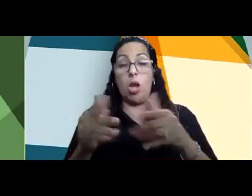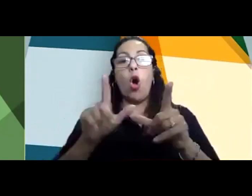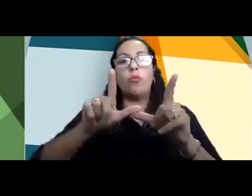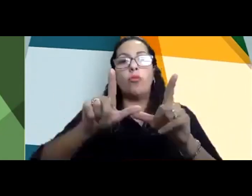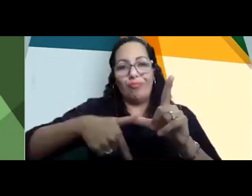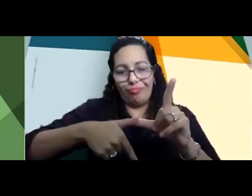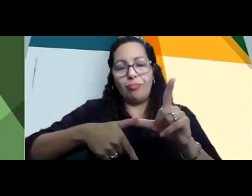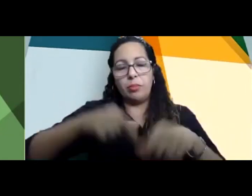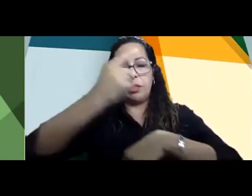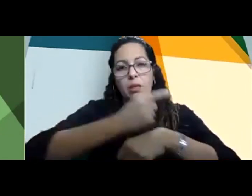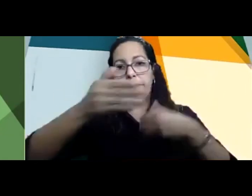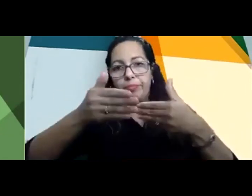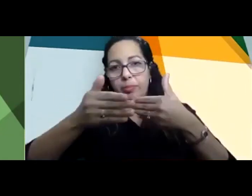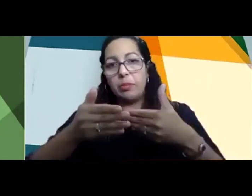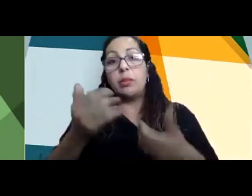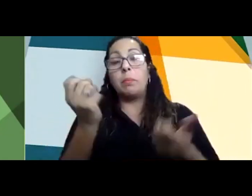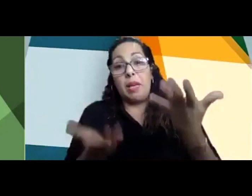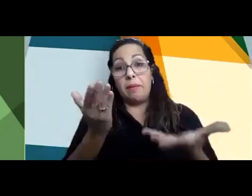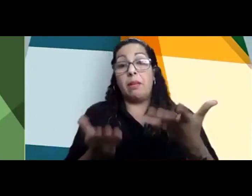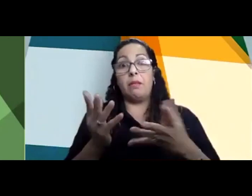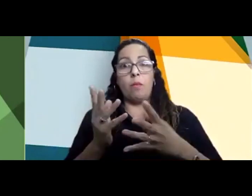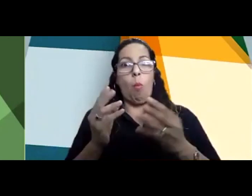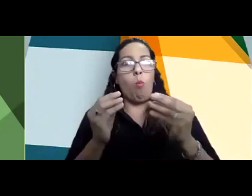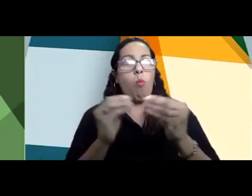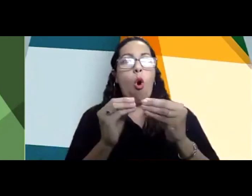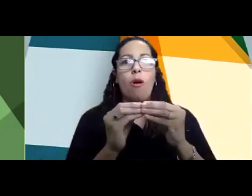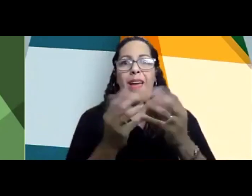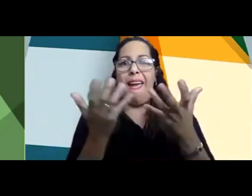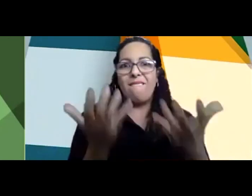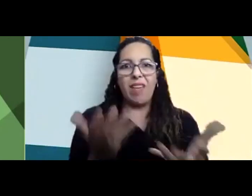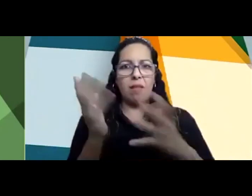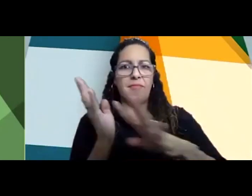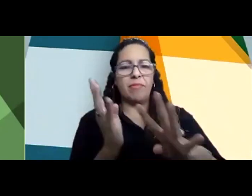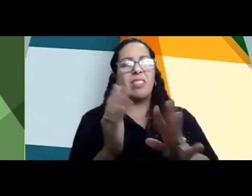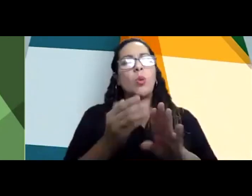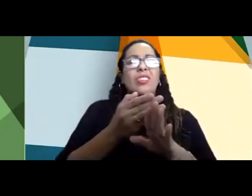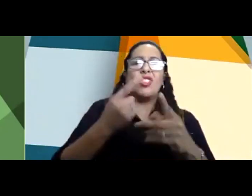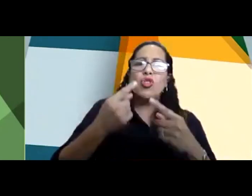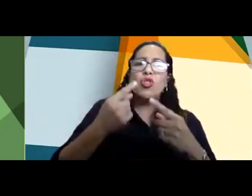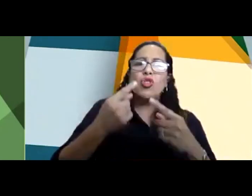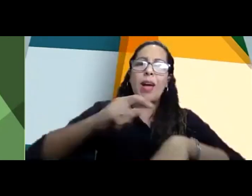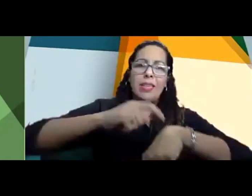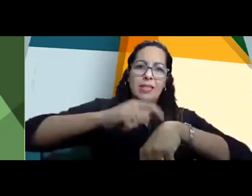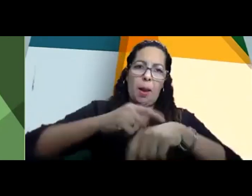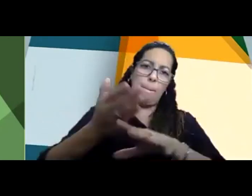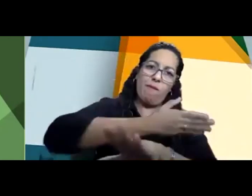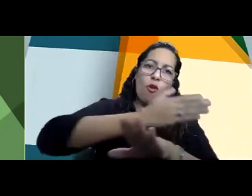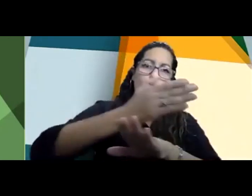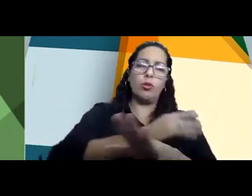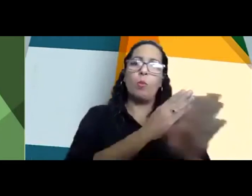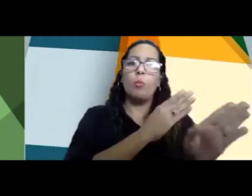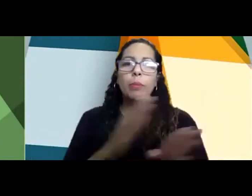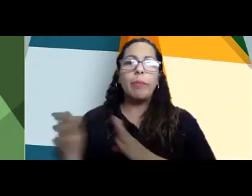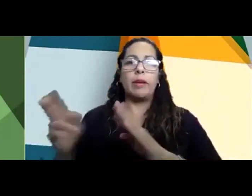web server may cause delays. Plan ahead and leave ample time to prepare